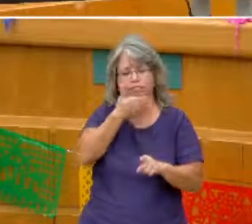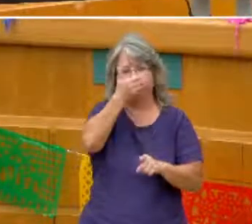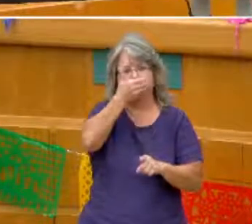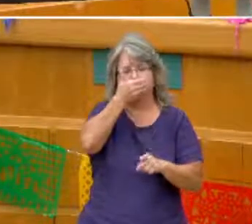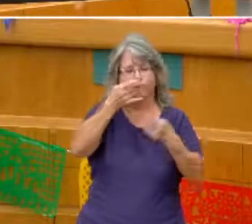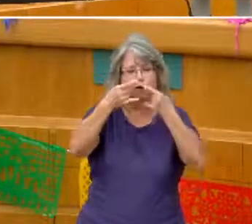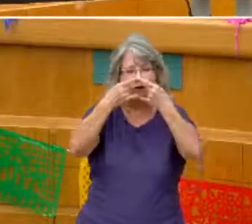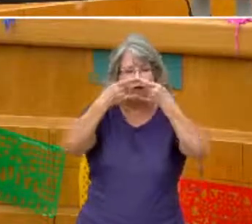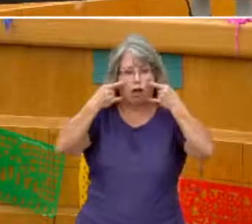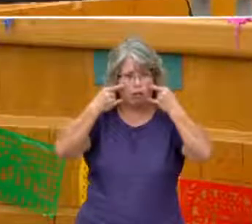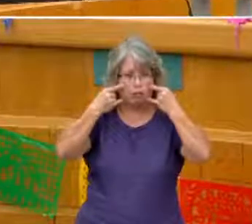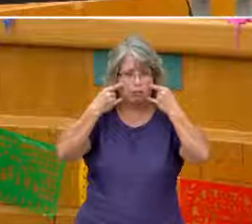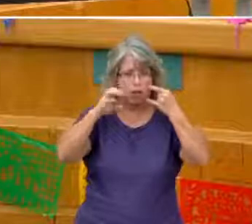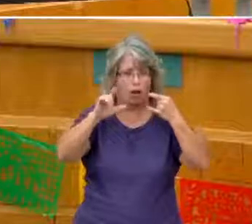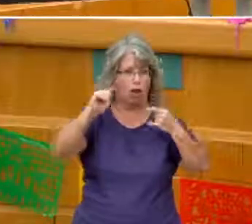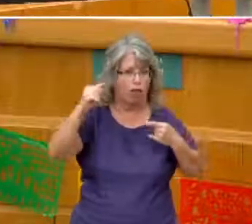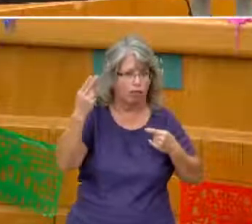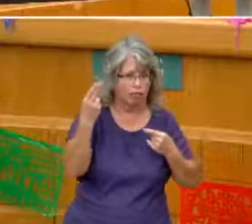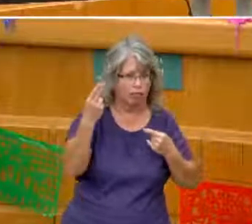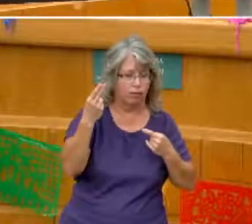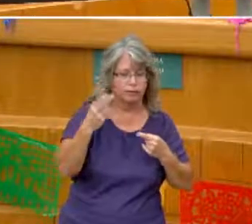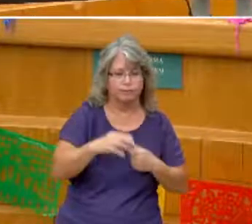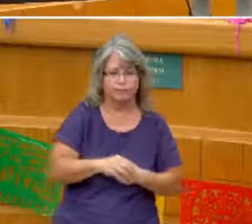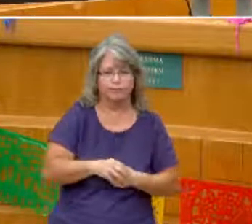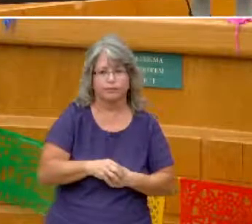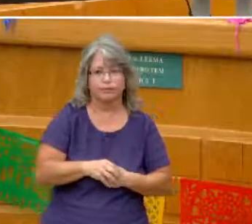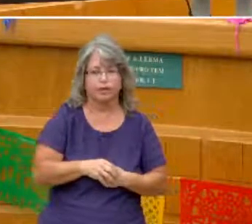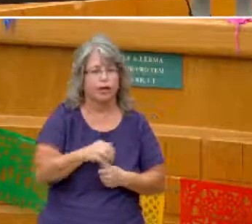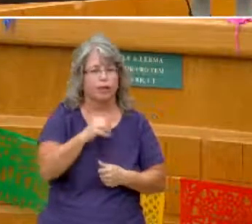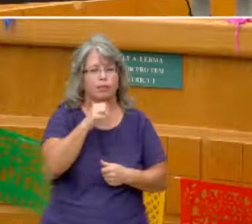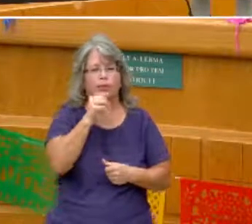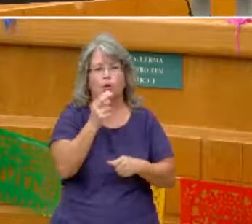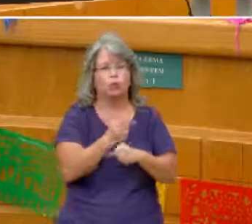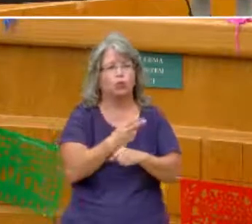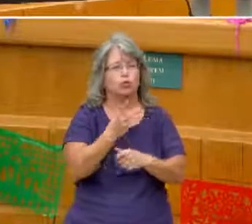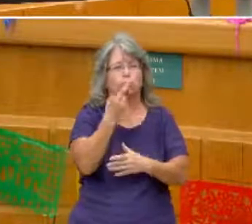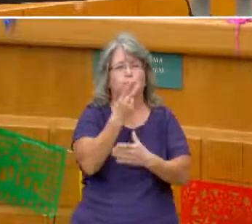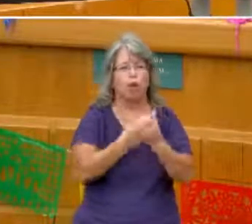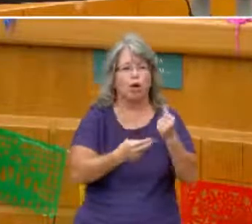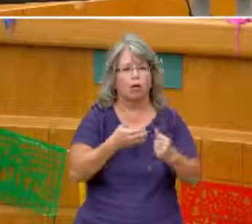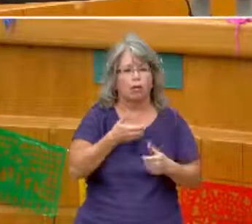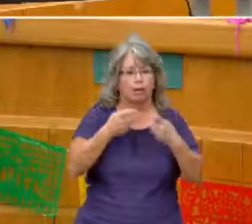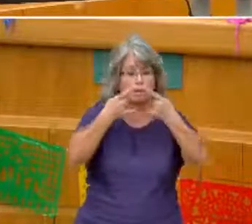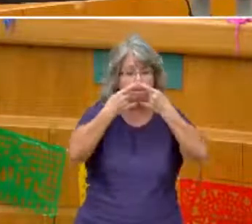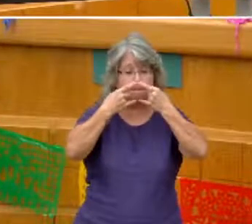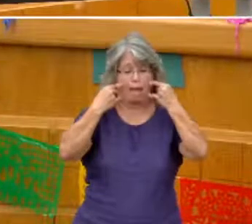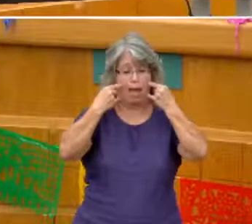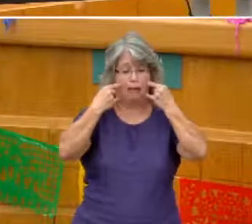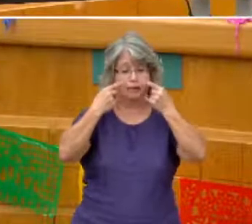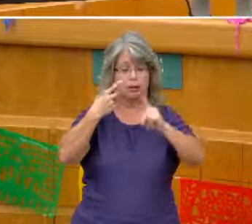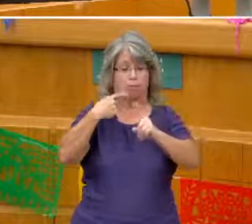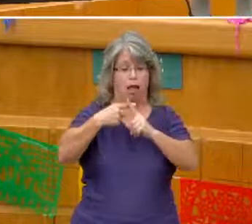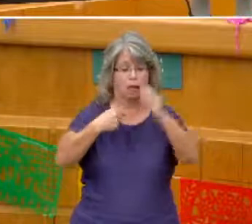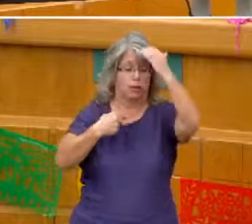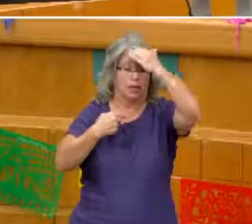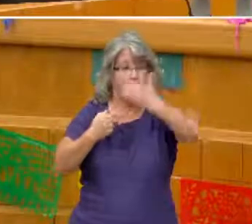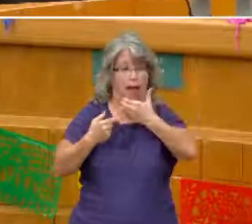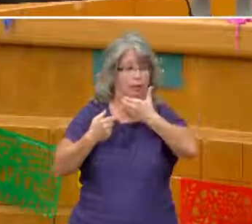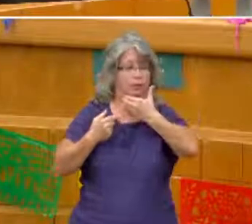for COVID-19. So, and don't wear both. Don't wear the mask that comes with the costume and the mask on top of that,